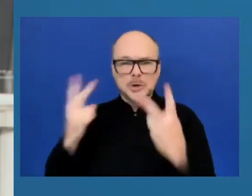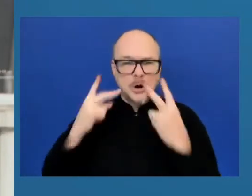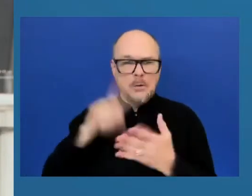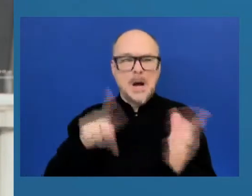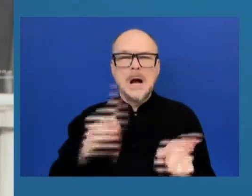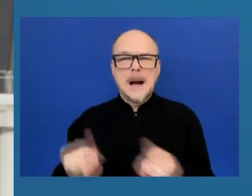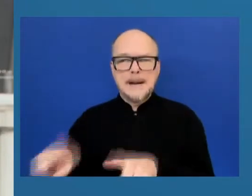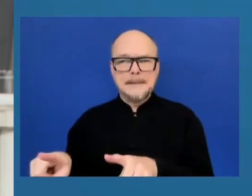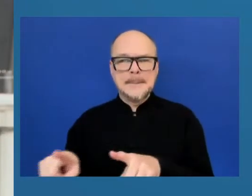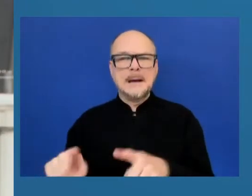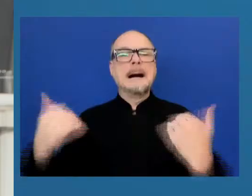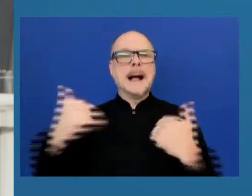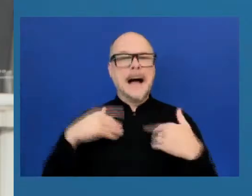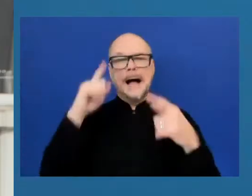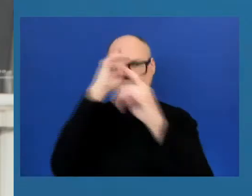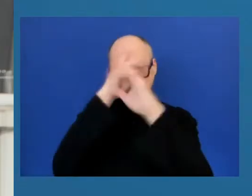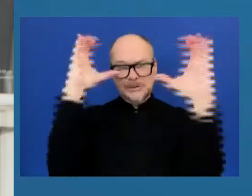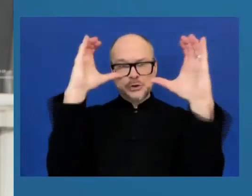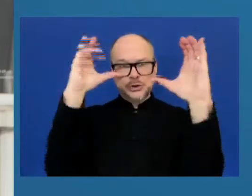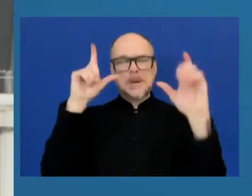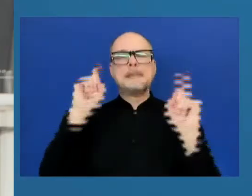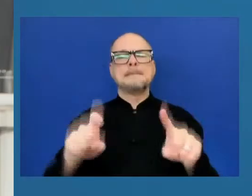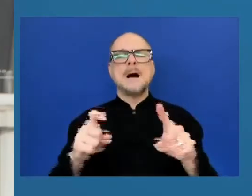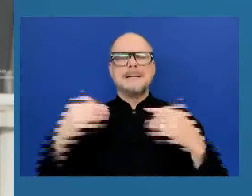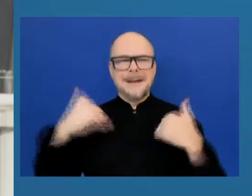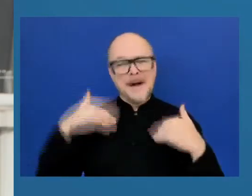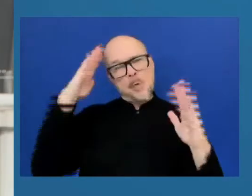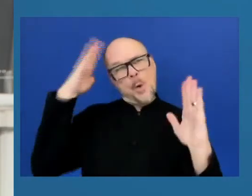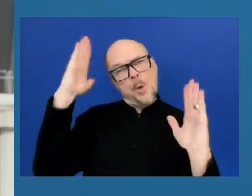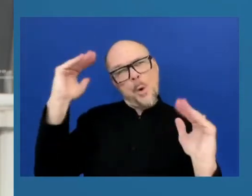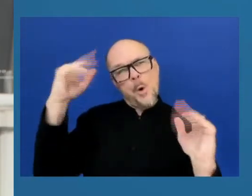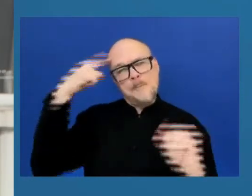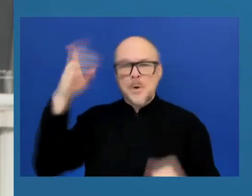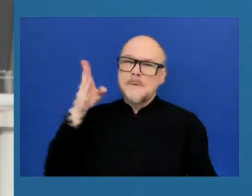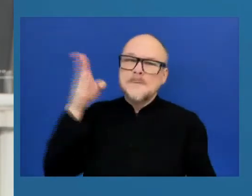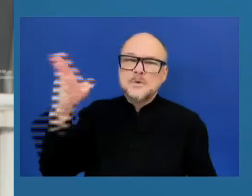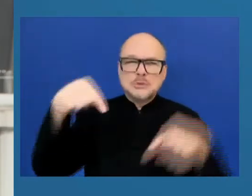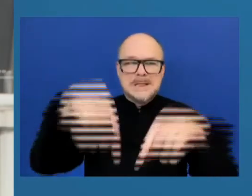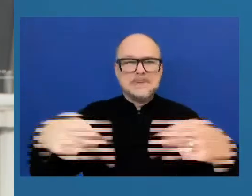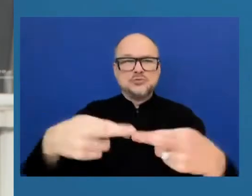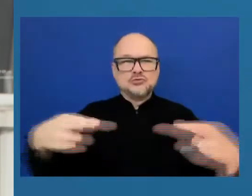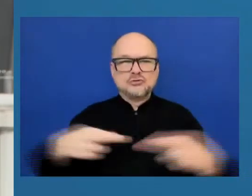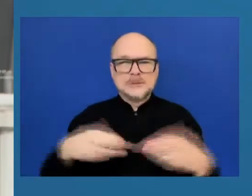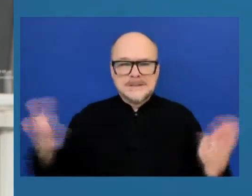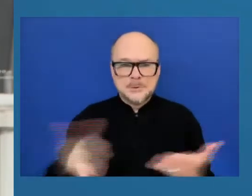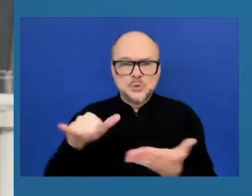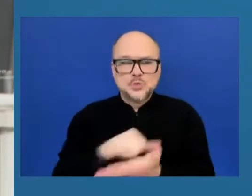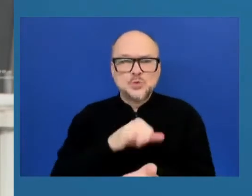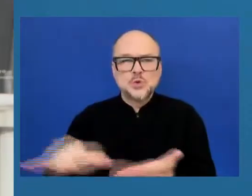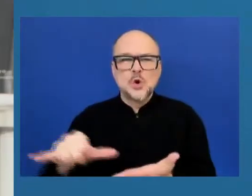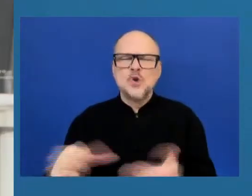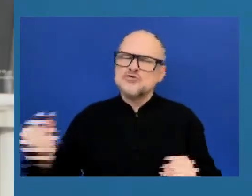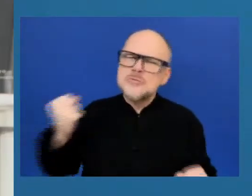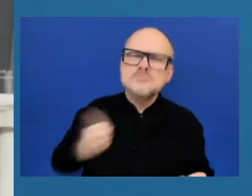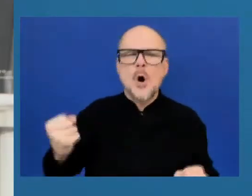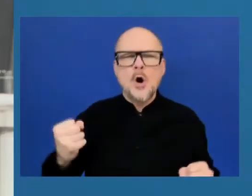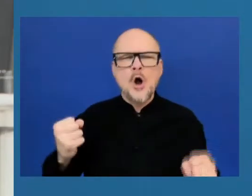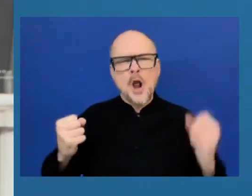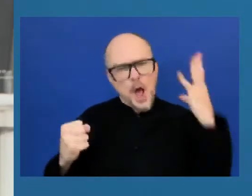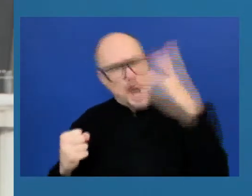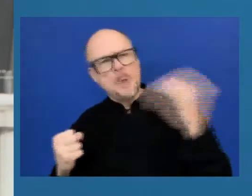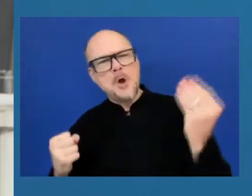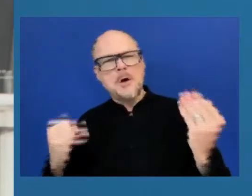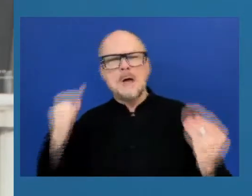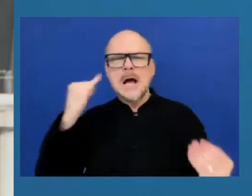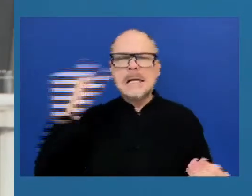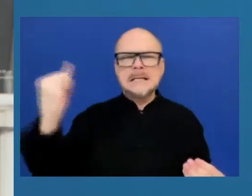that vision is bringing back hope to this region in New York State. It's so bold and beautiful that it can not